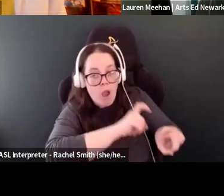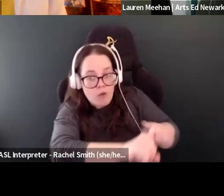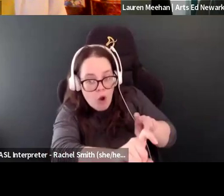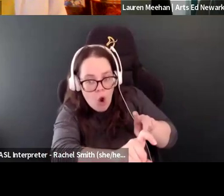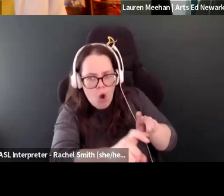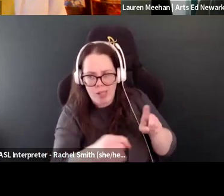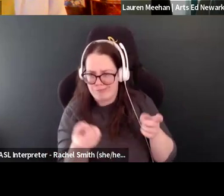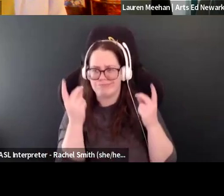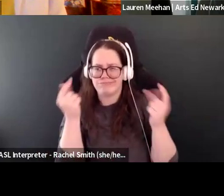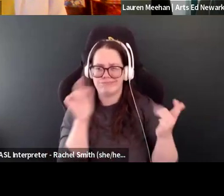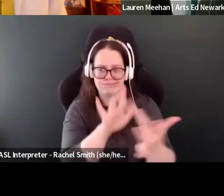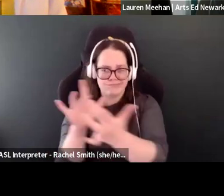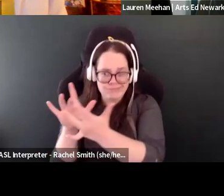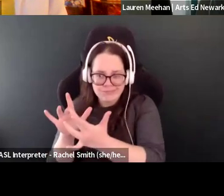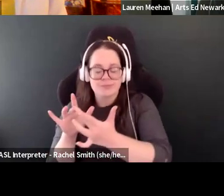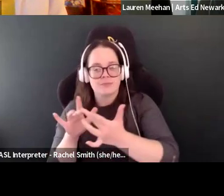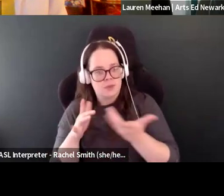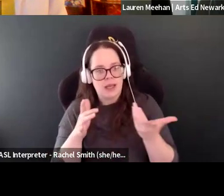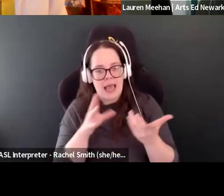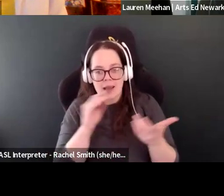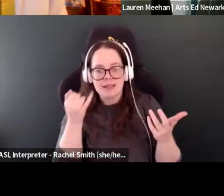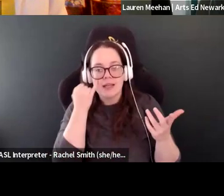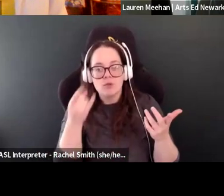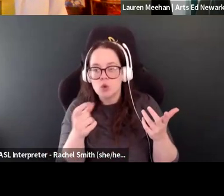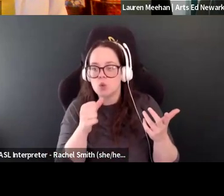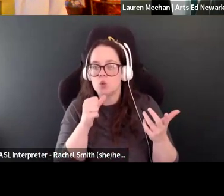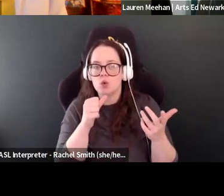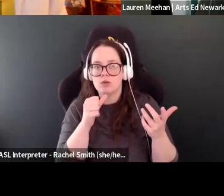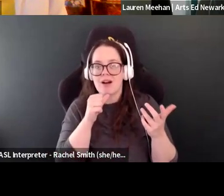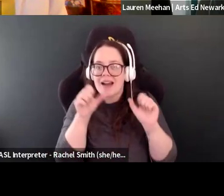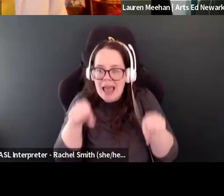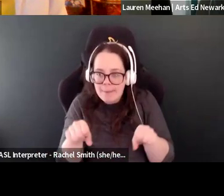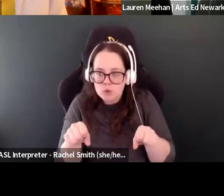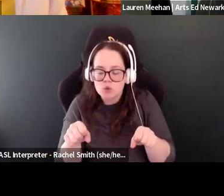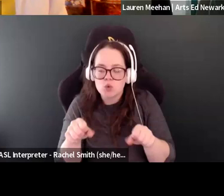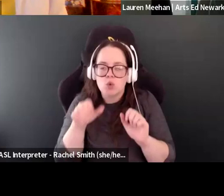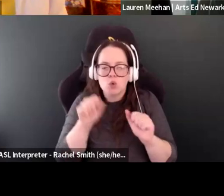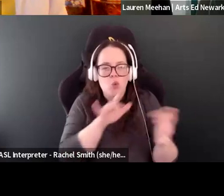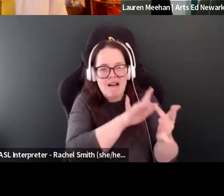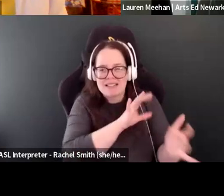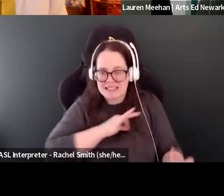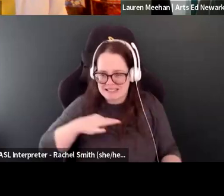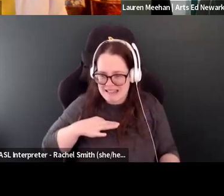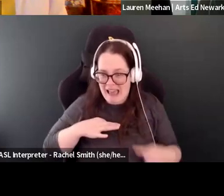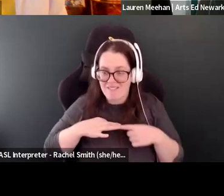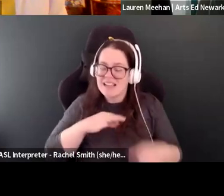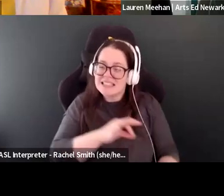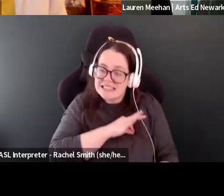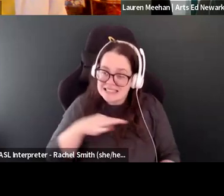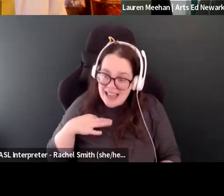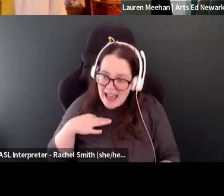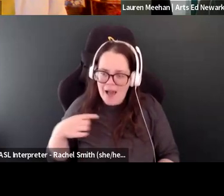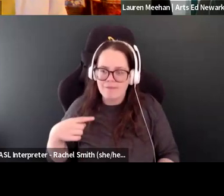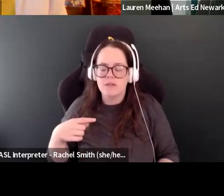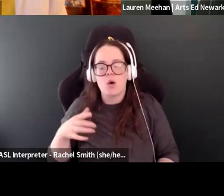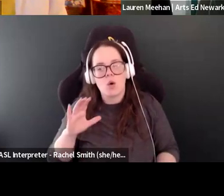They really are. And if you don't get them, you get their staffers. Their staffers are probably the